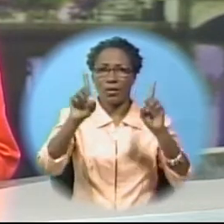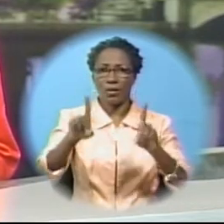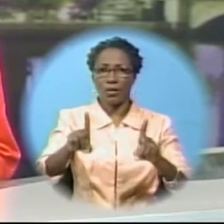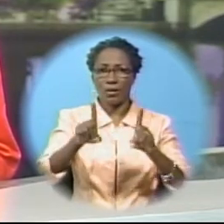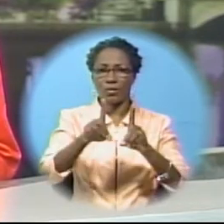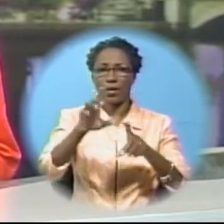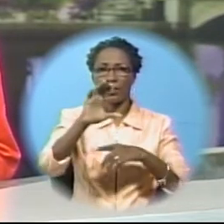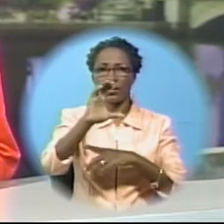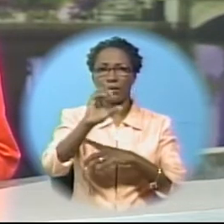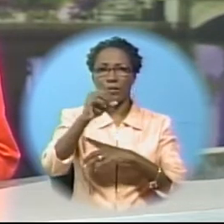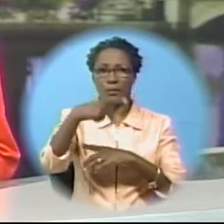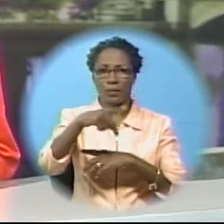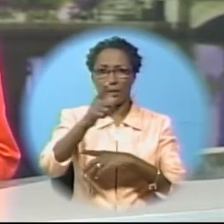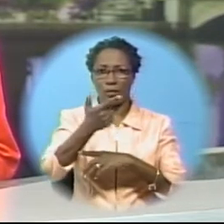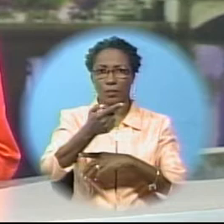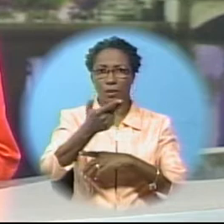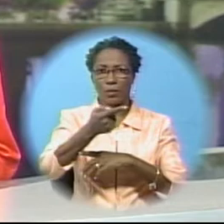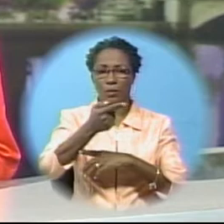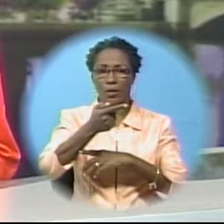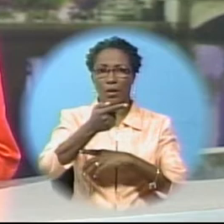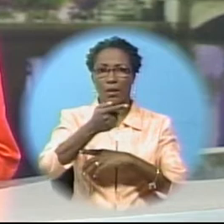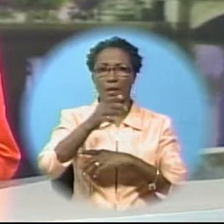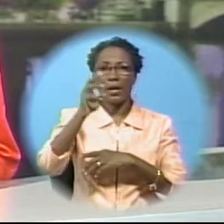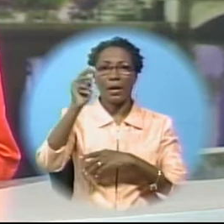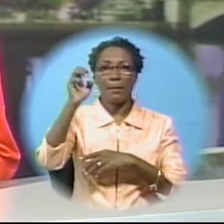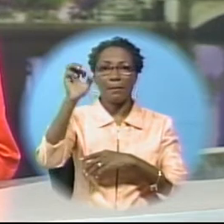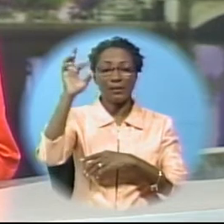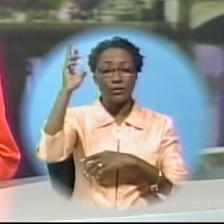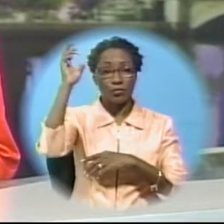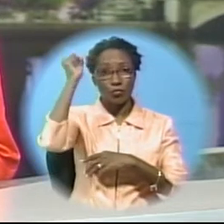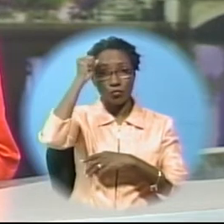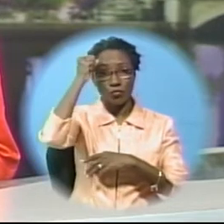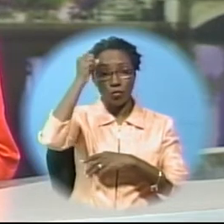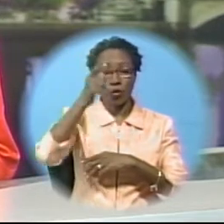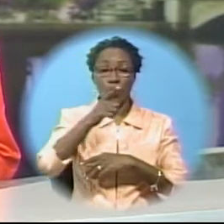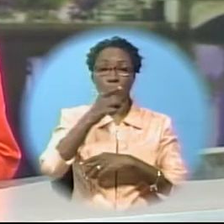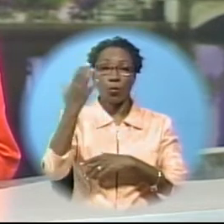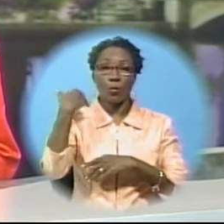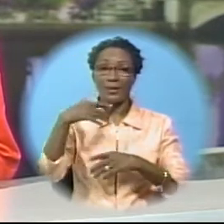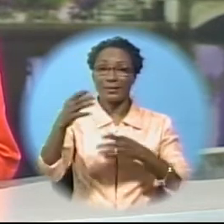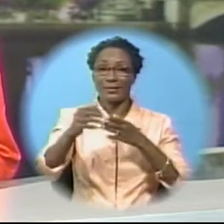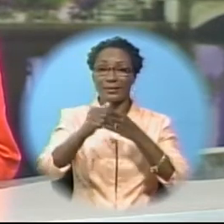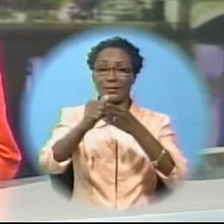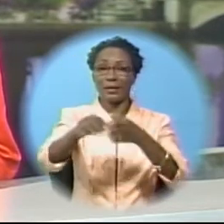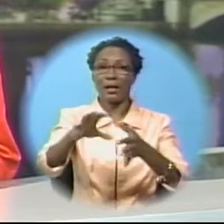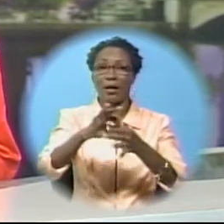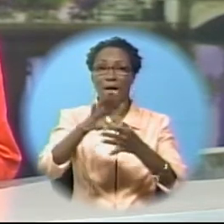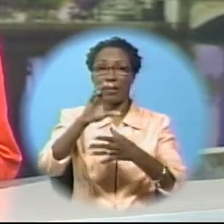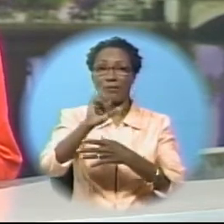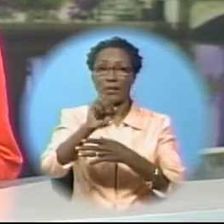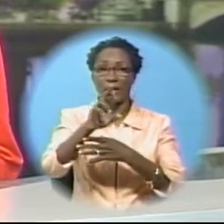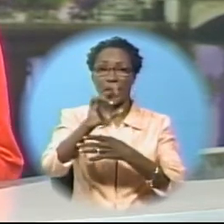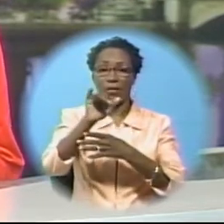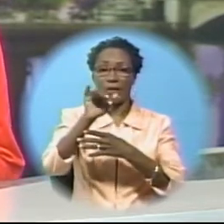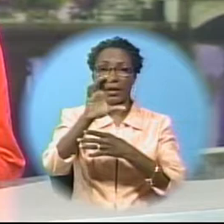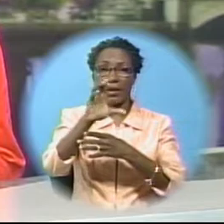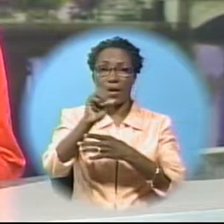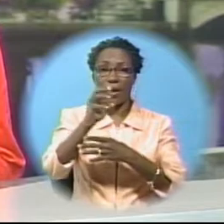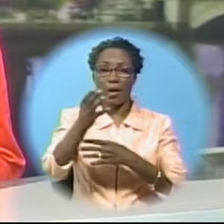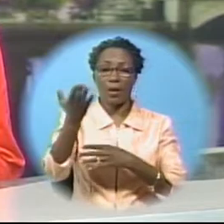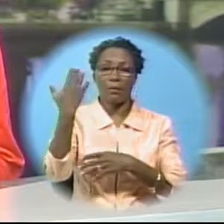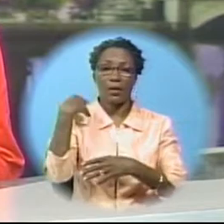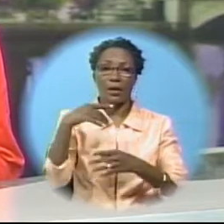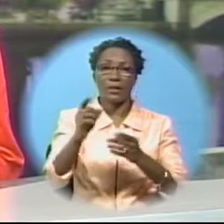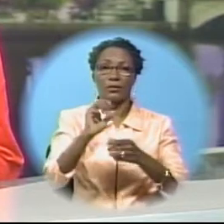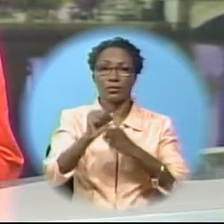was also chairman of CARICOM, joined other world leaders late last year in Paris to negotiate the much-anticipated